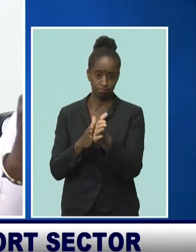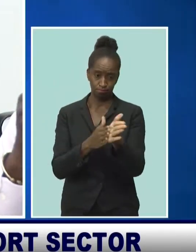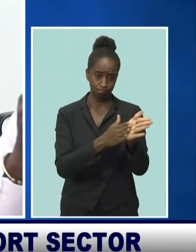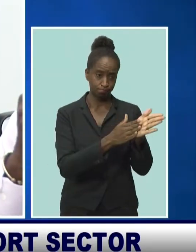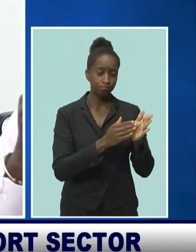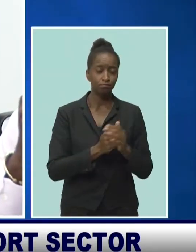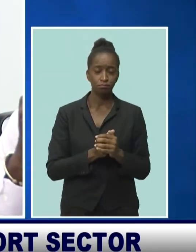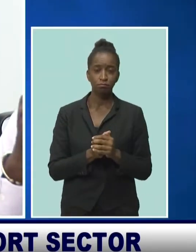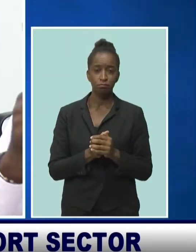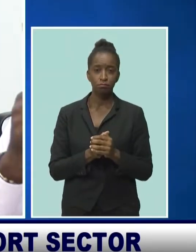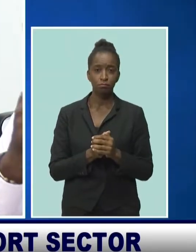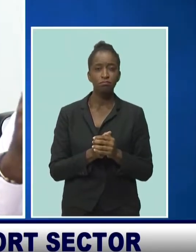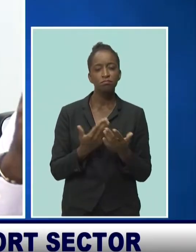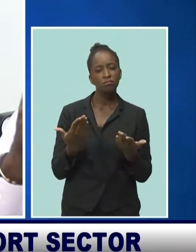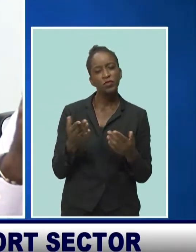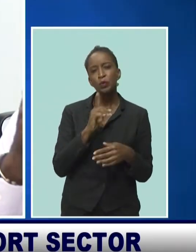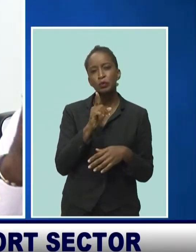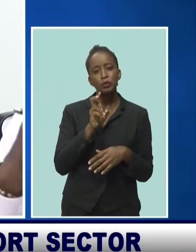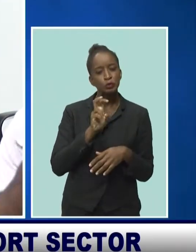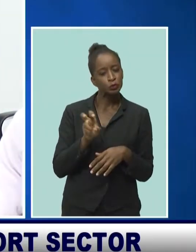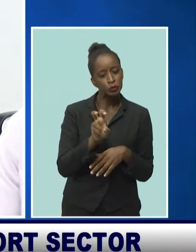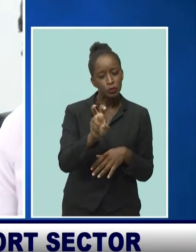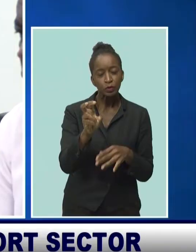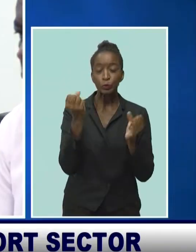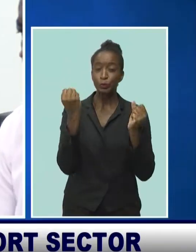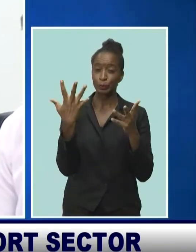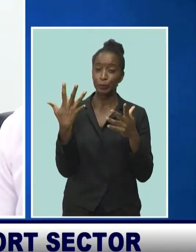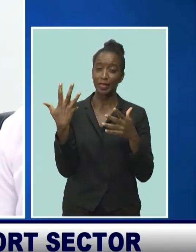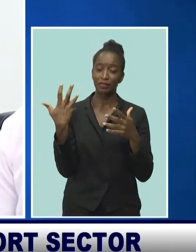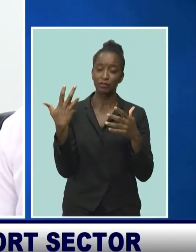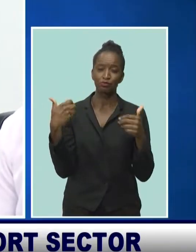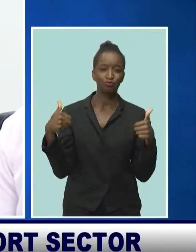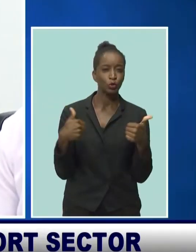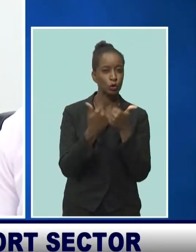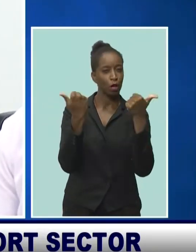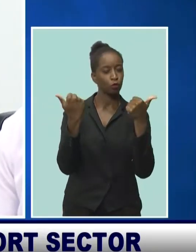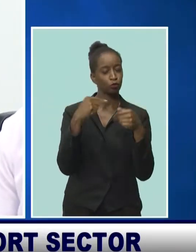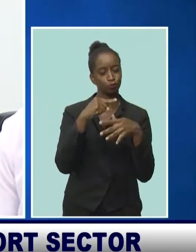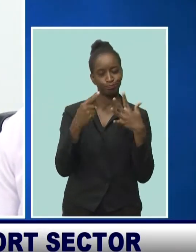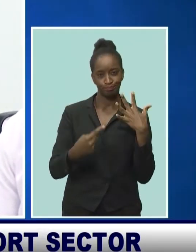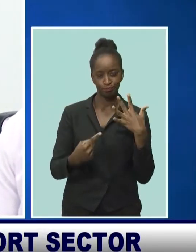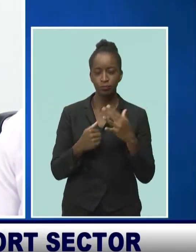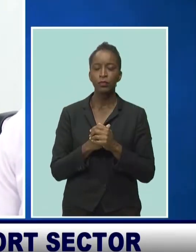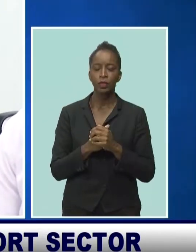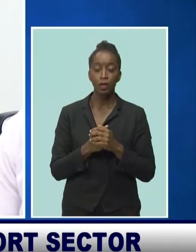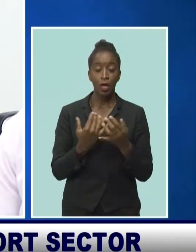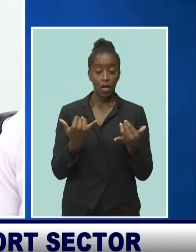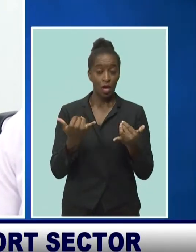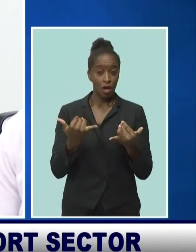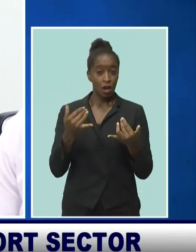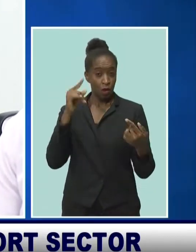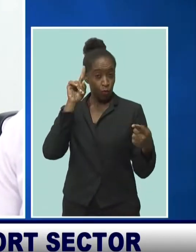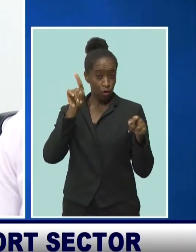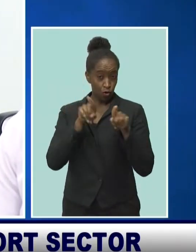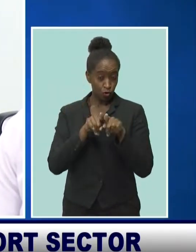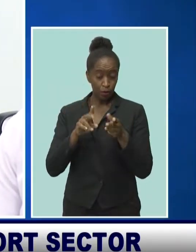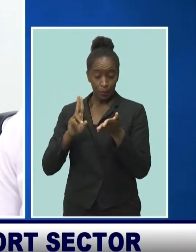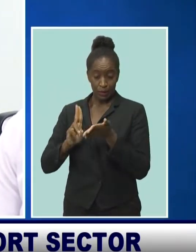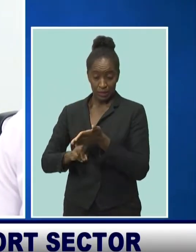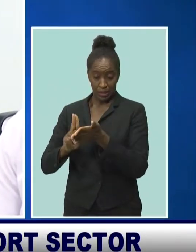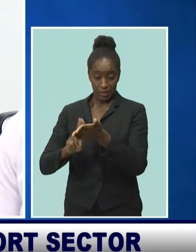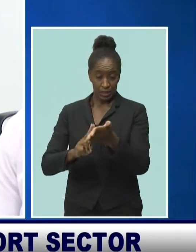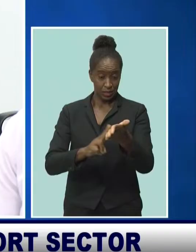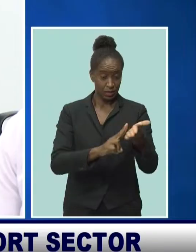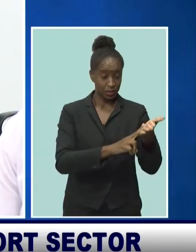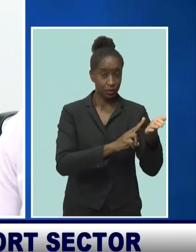that as we sign off on this agreement today, that this will signal your intention, and obviously that of the